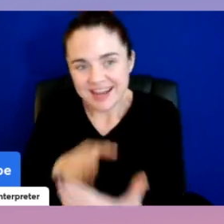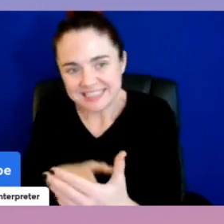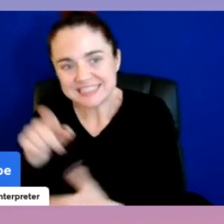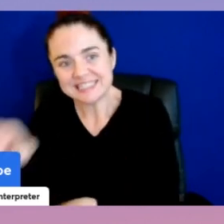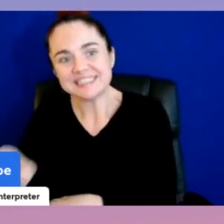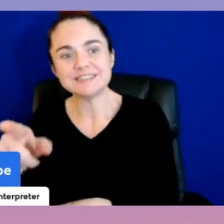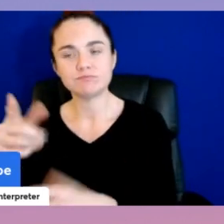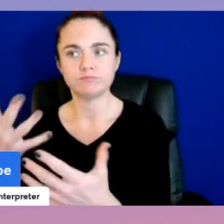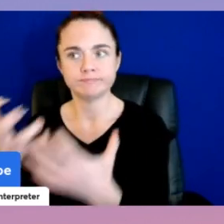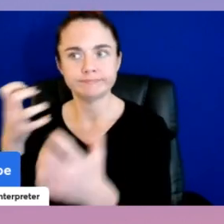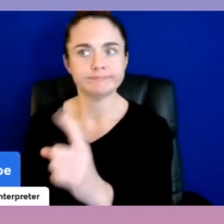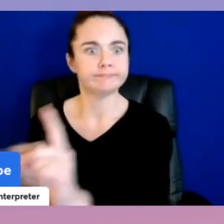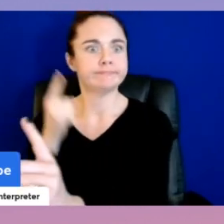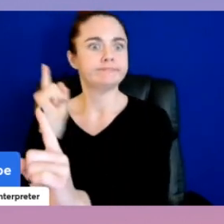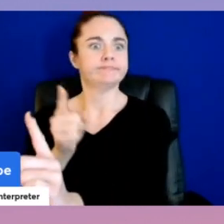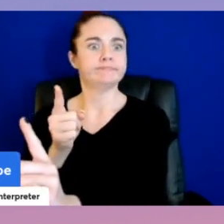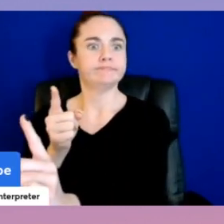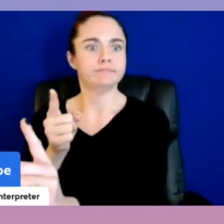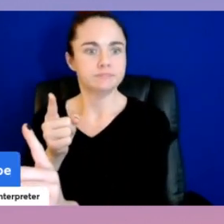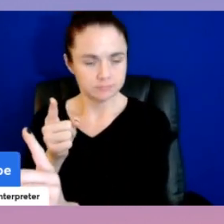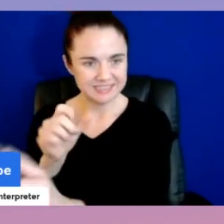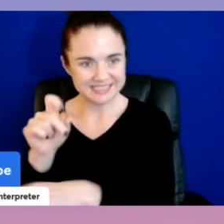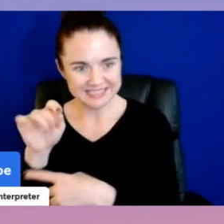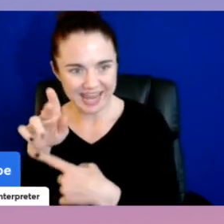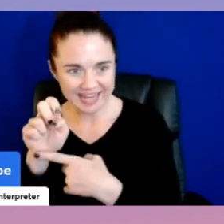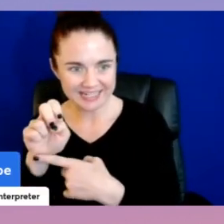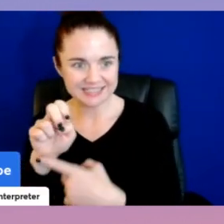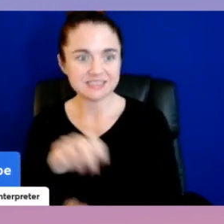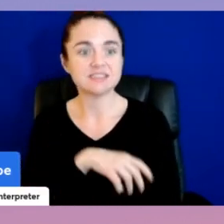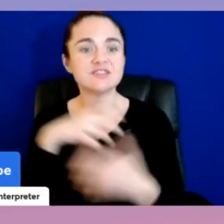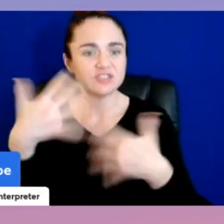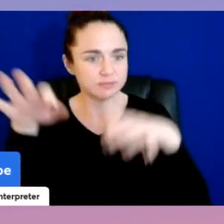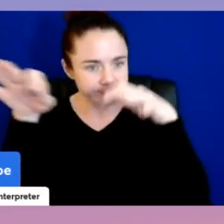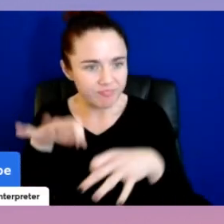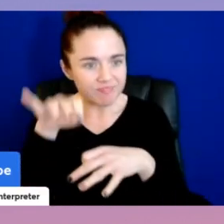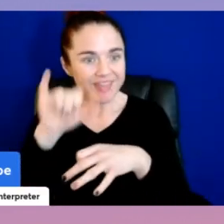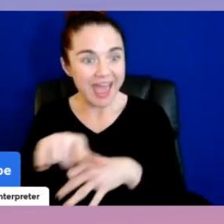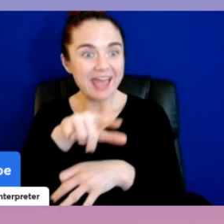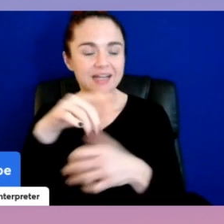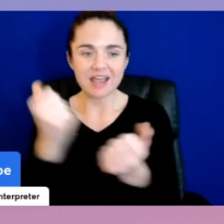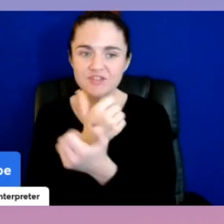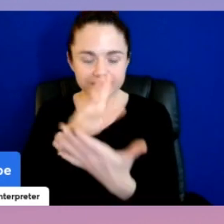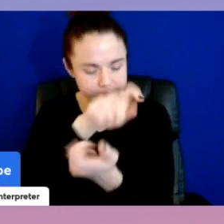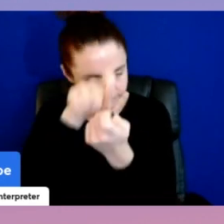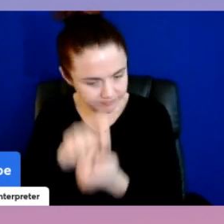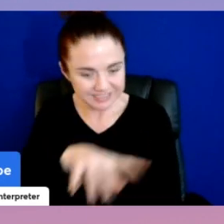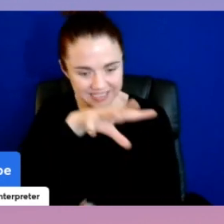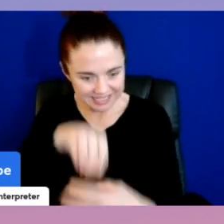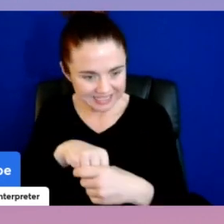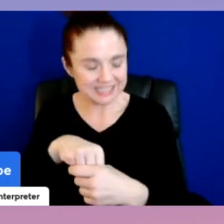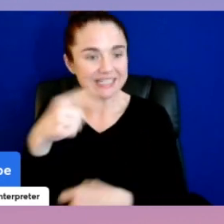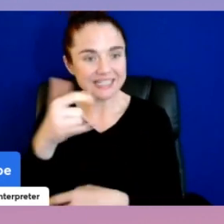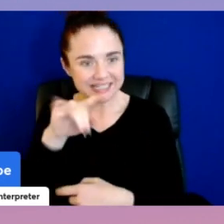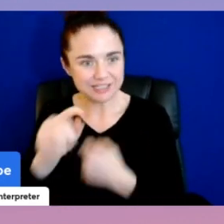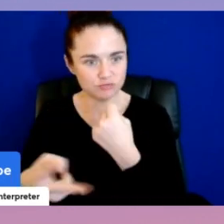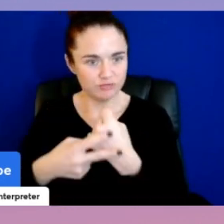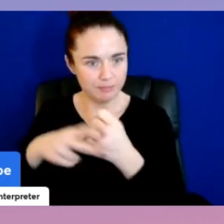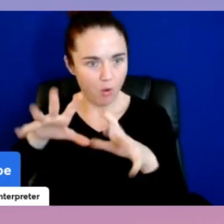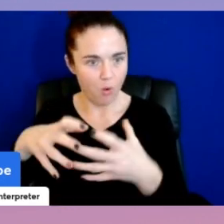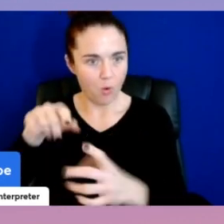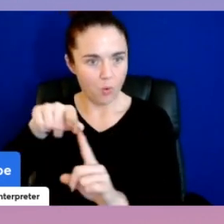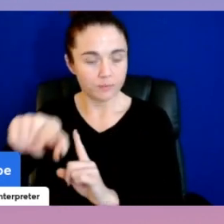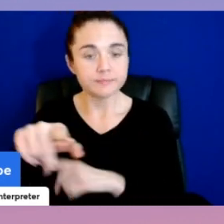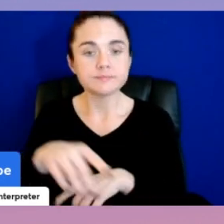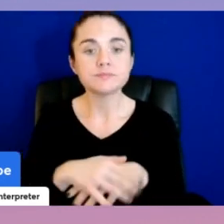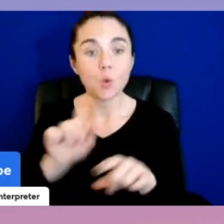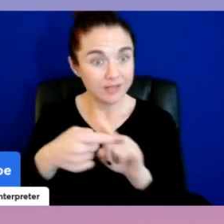target state as specified inside of your Git repo. A deployed application whose live